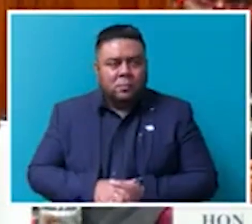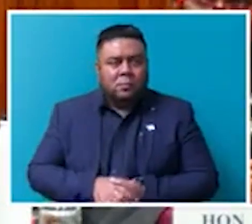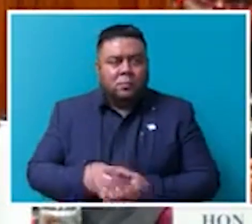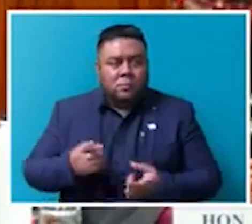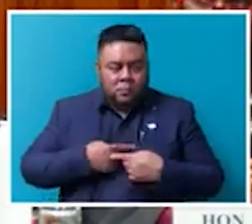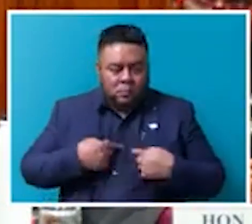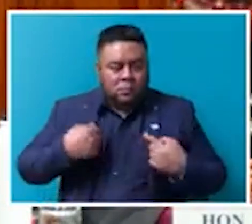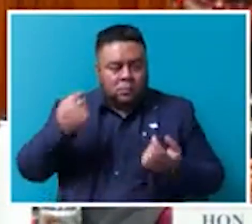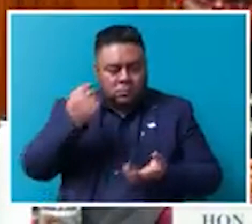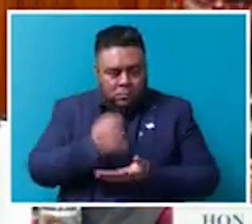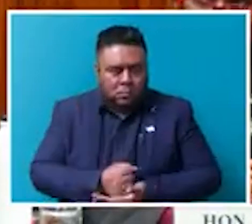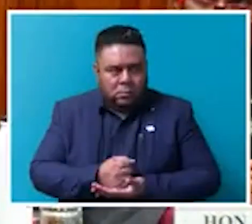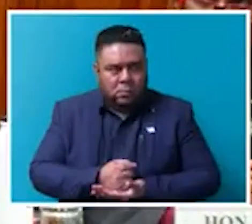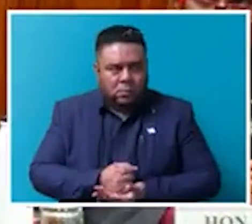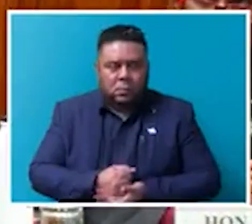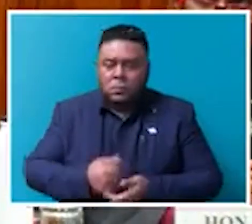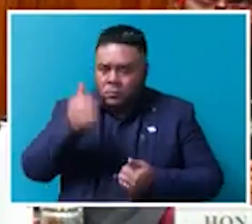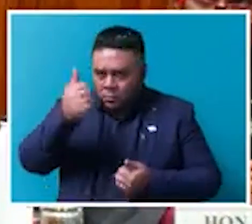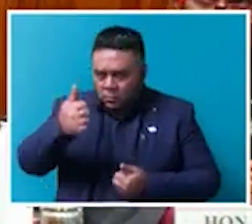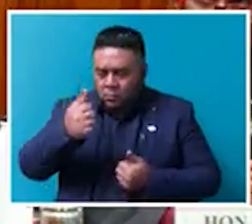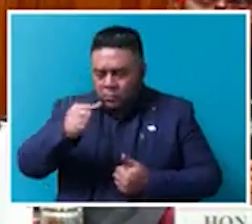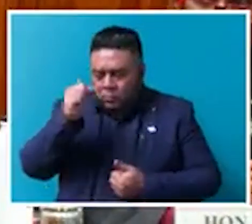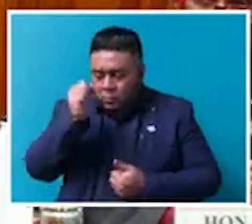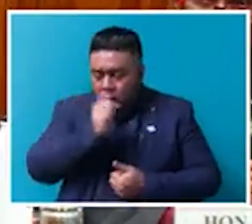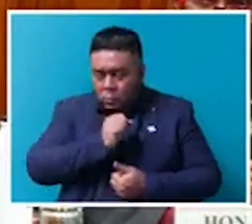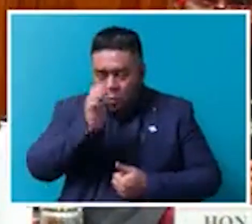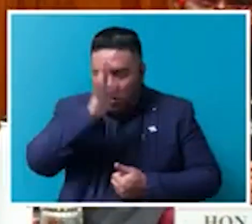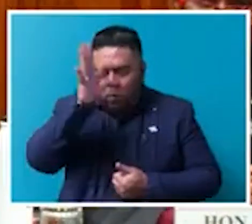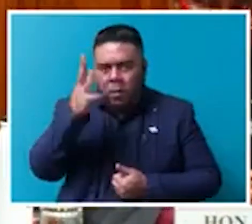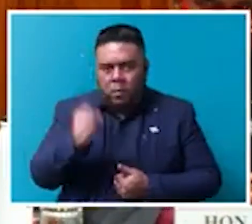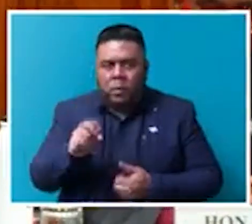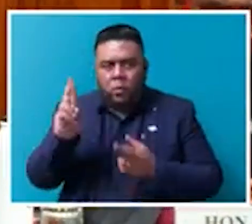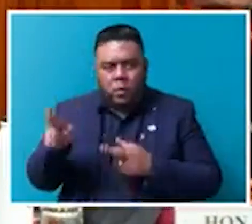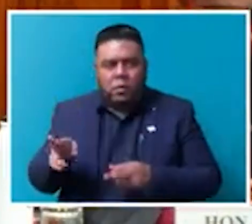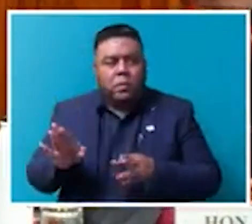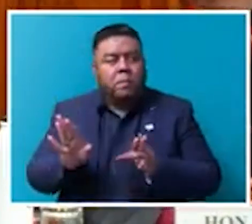that his good soul is going to rest in peace in heaven.